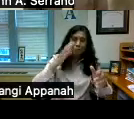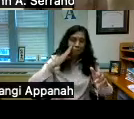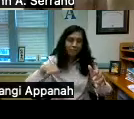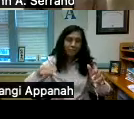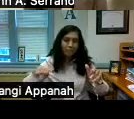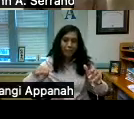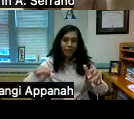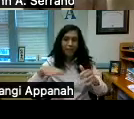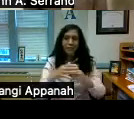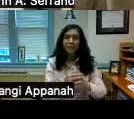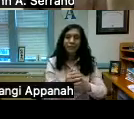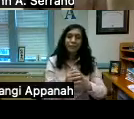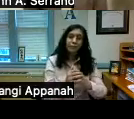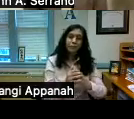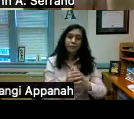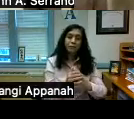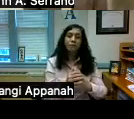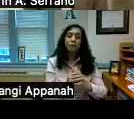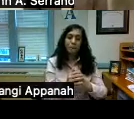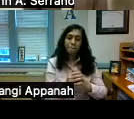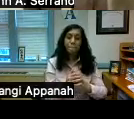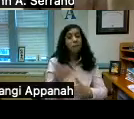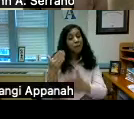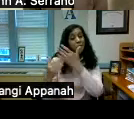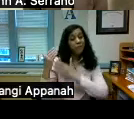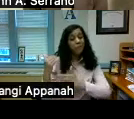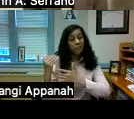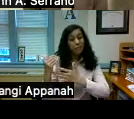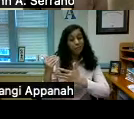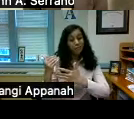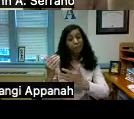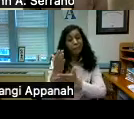We've seen an increase in child abuse and neglect.